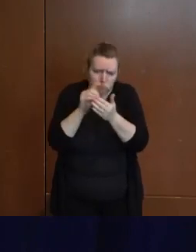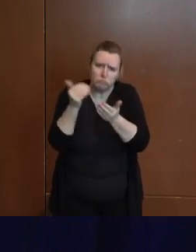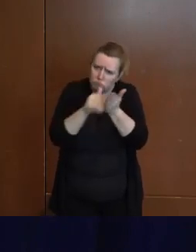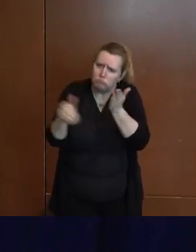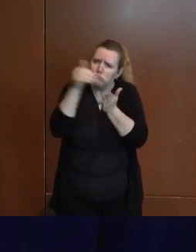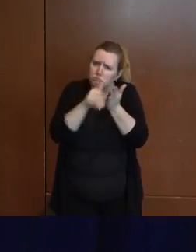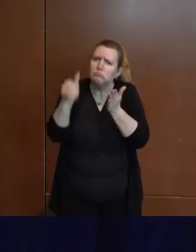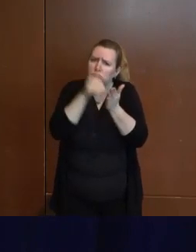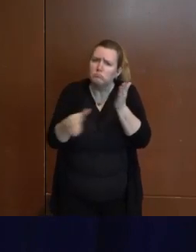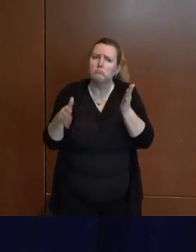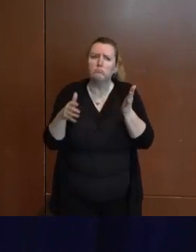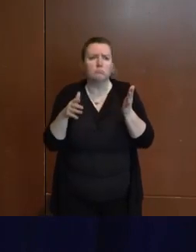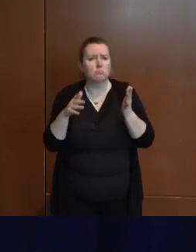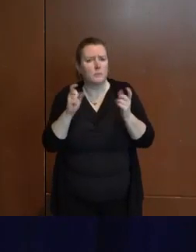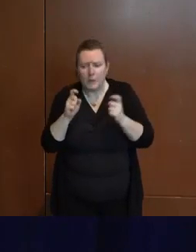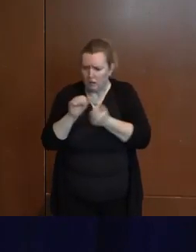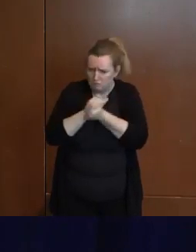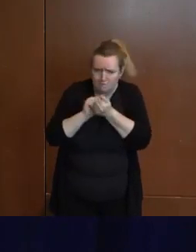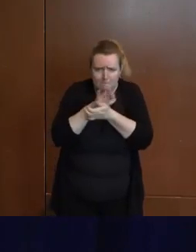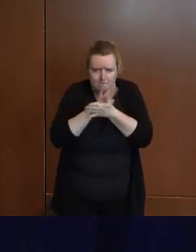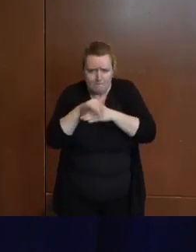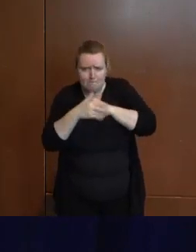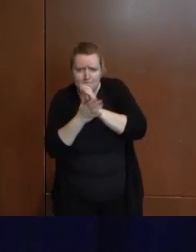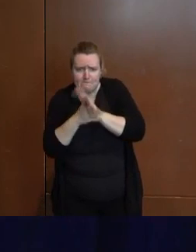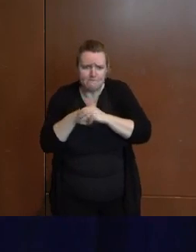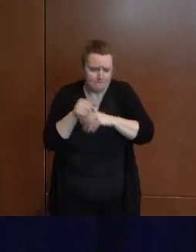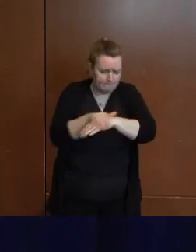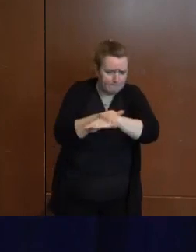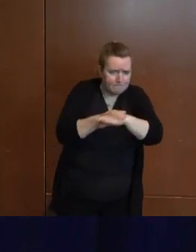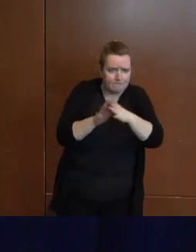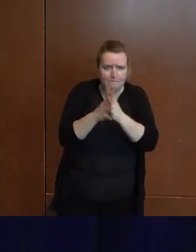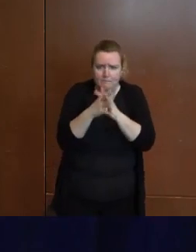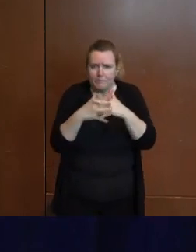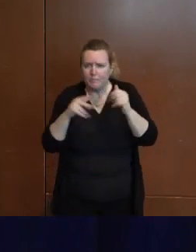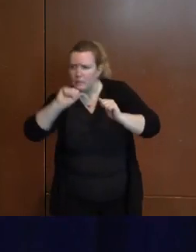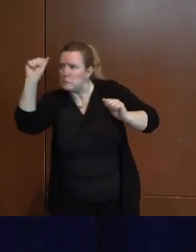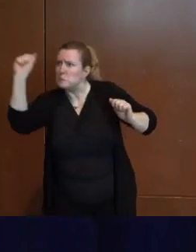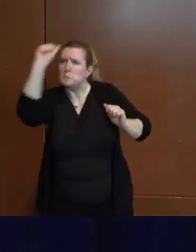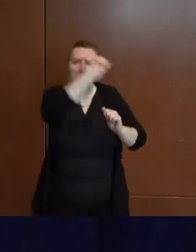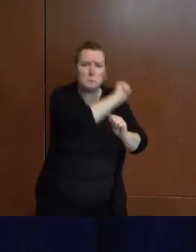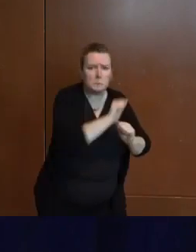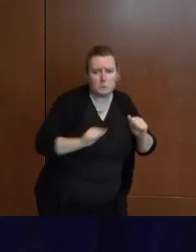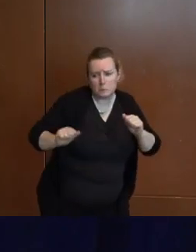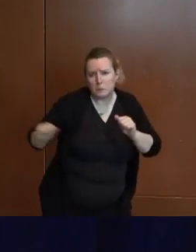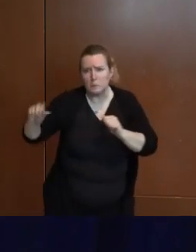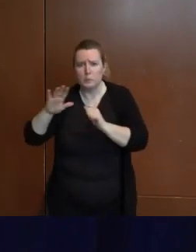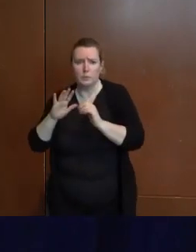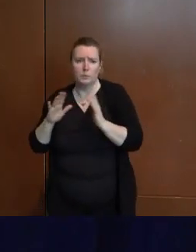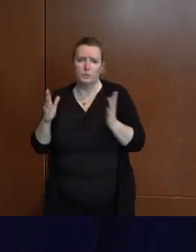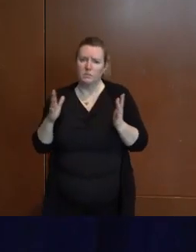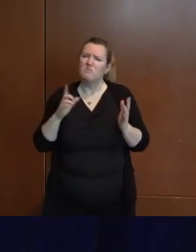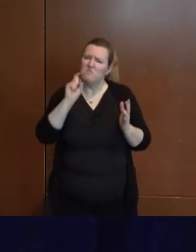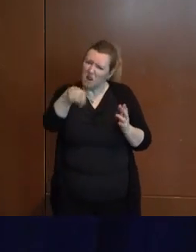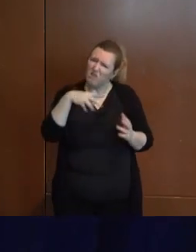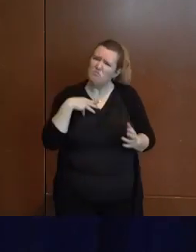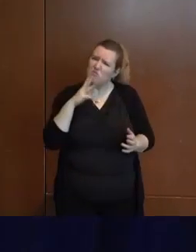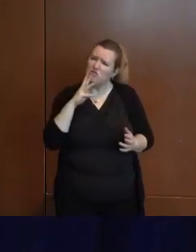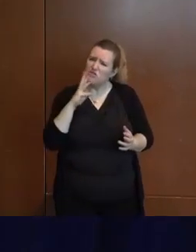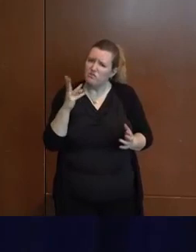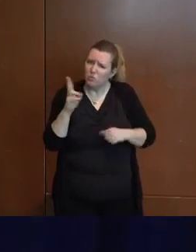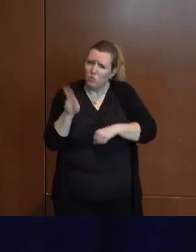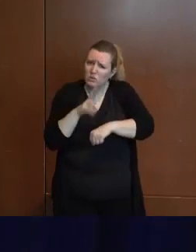attention to the critical hygiene needs. We need to be religious about those in our homes and in the places of business that are operating.